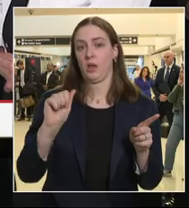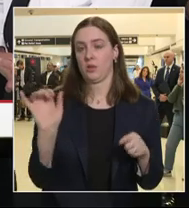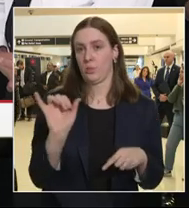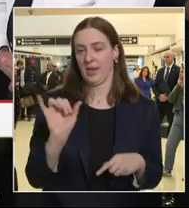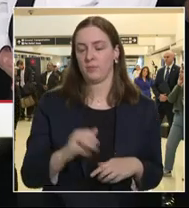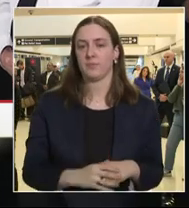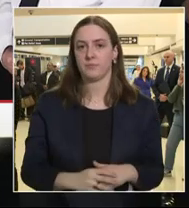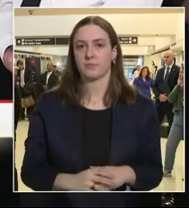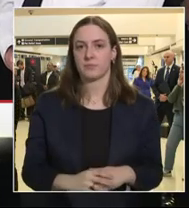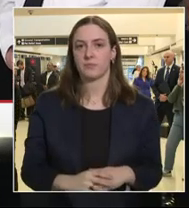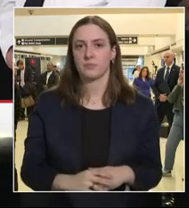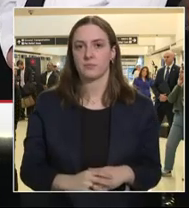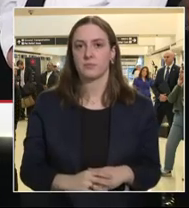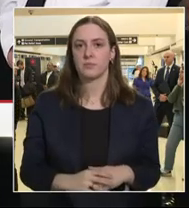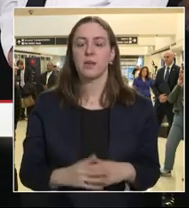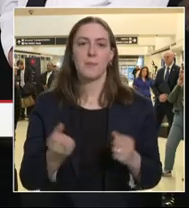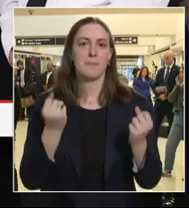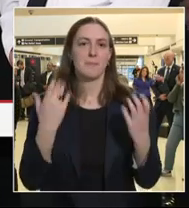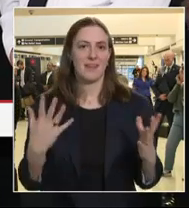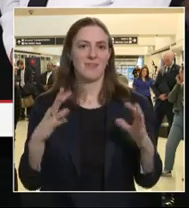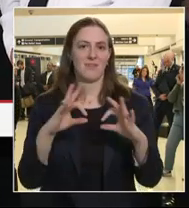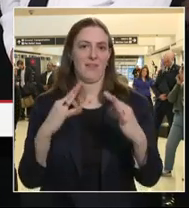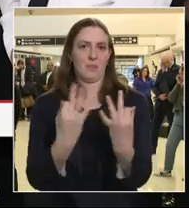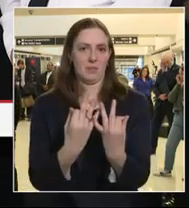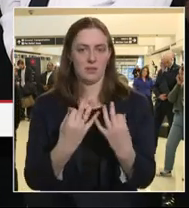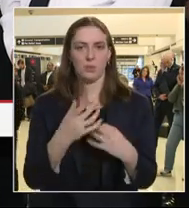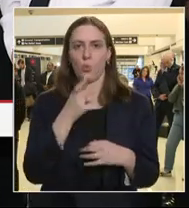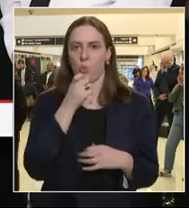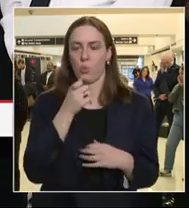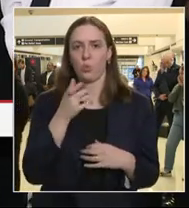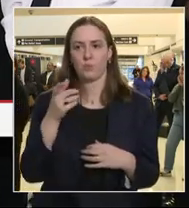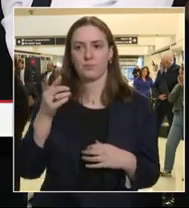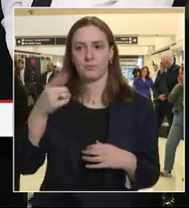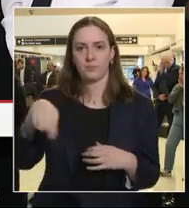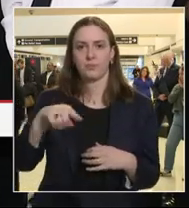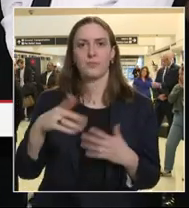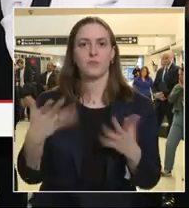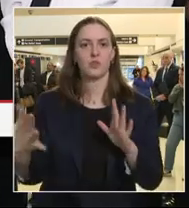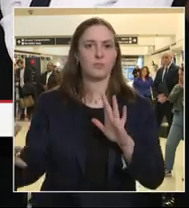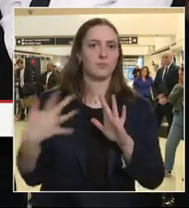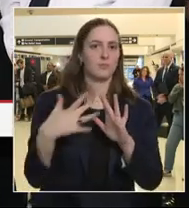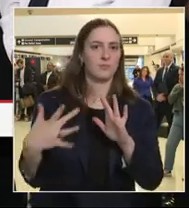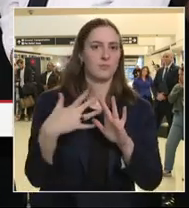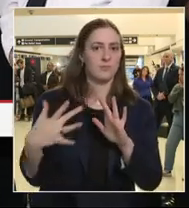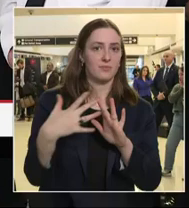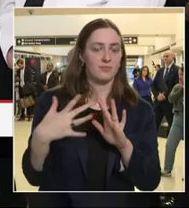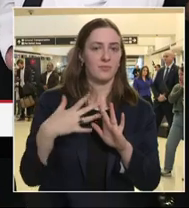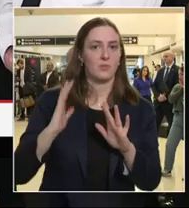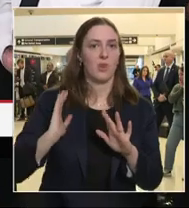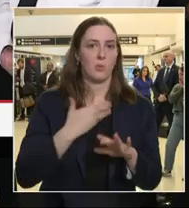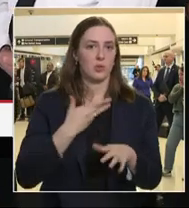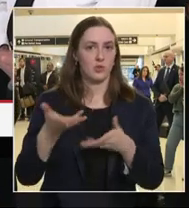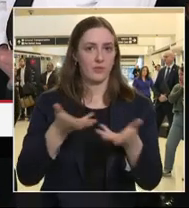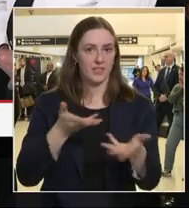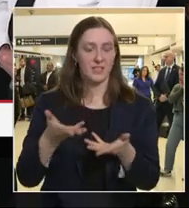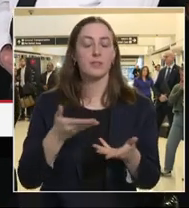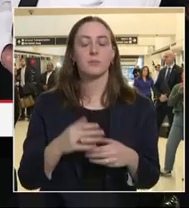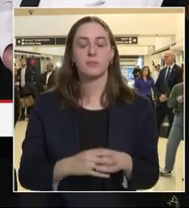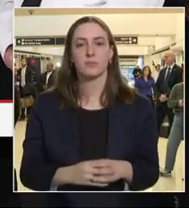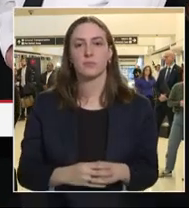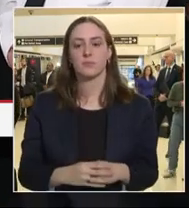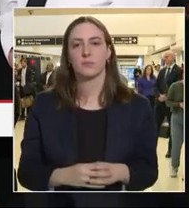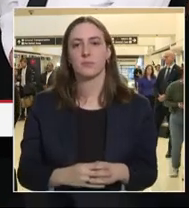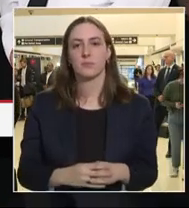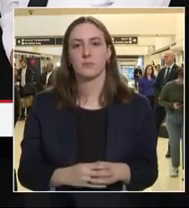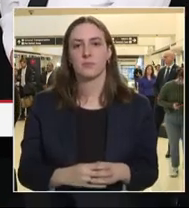number of families that have been that have used those services, but we are making that